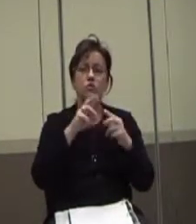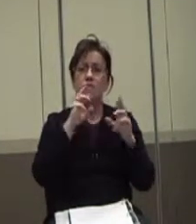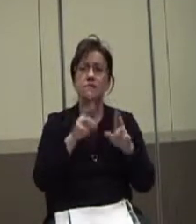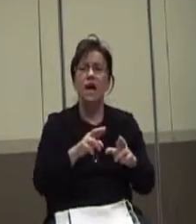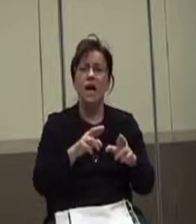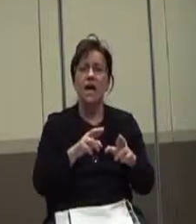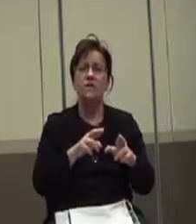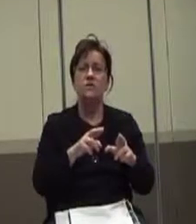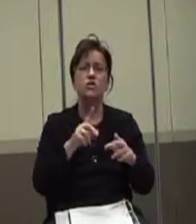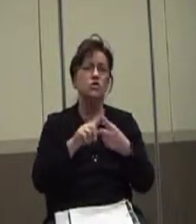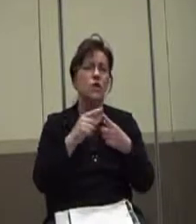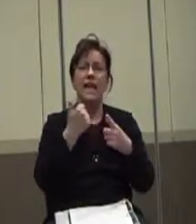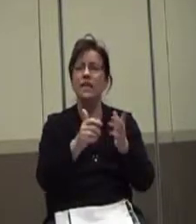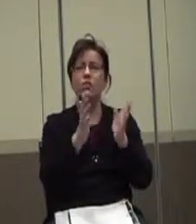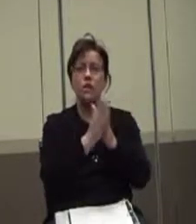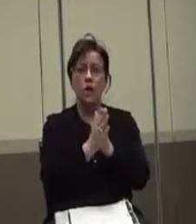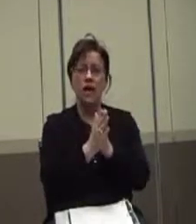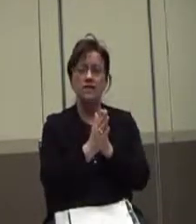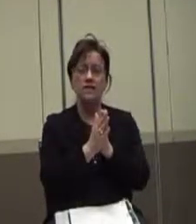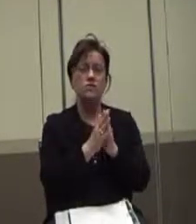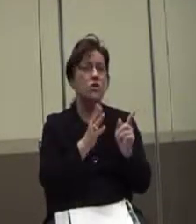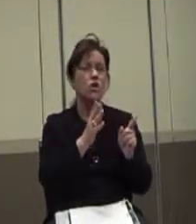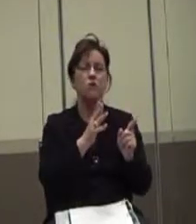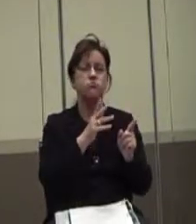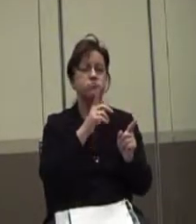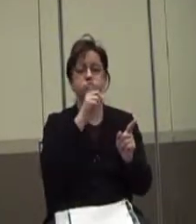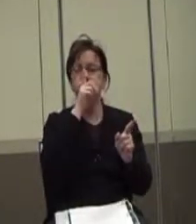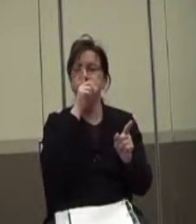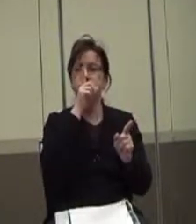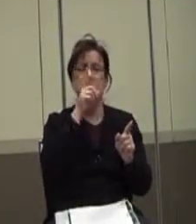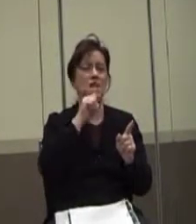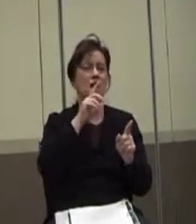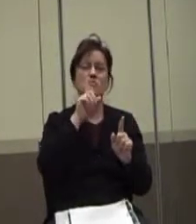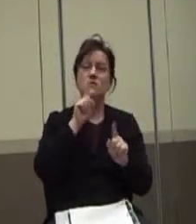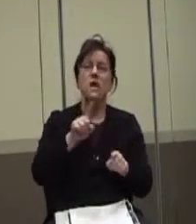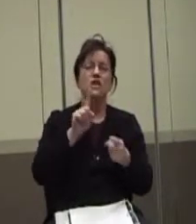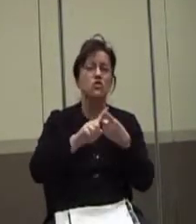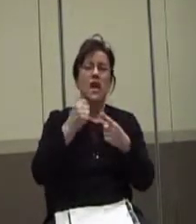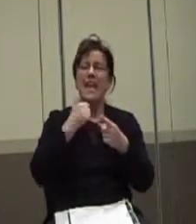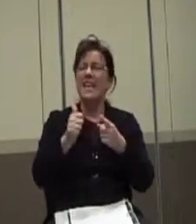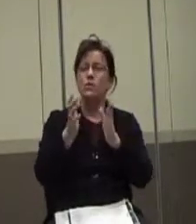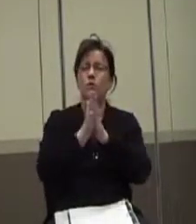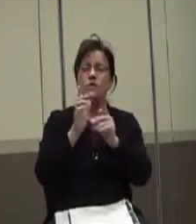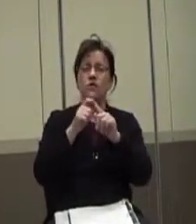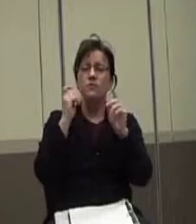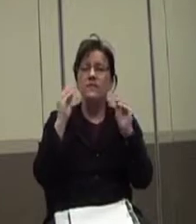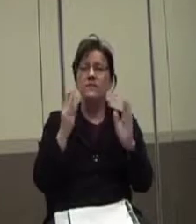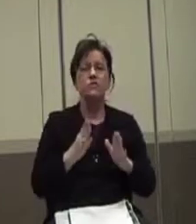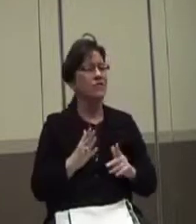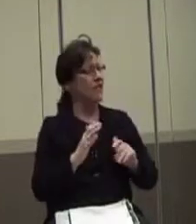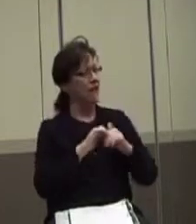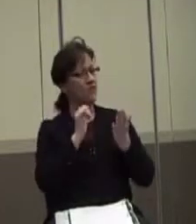any request. Okay. So she fails to respond to any request. How does that differ from compliance then?